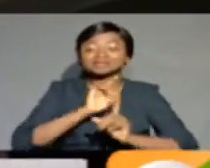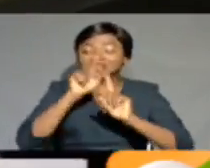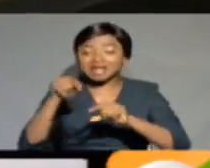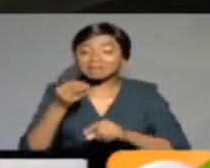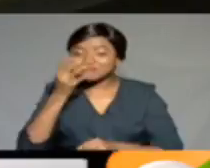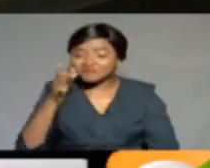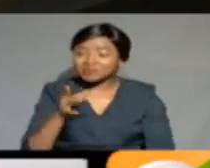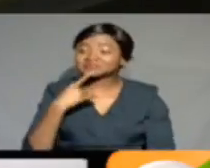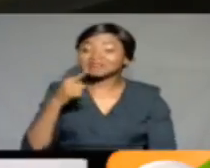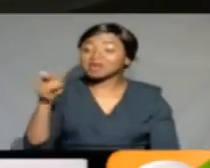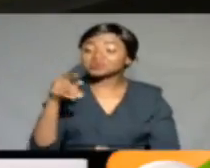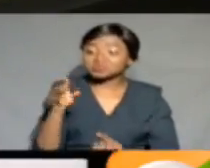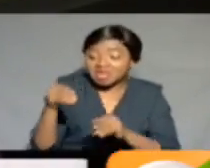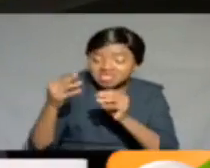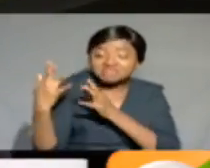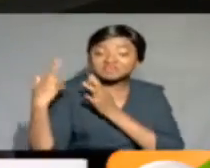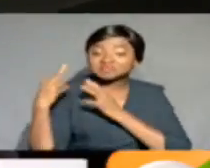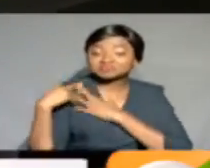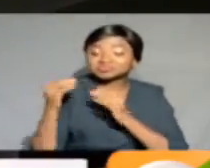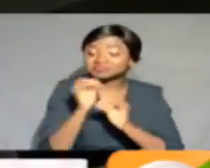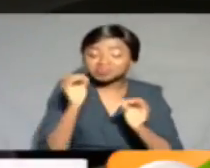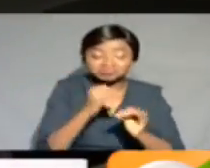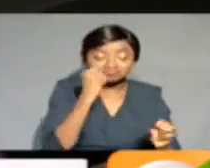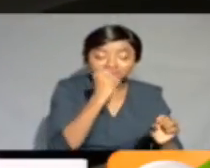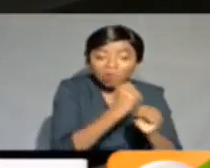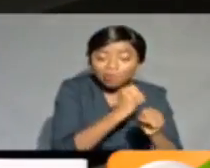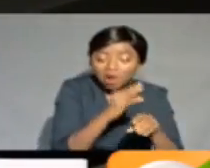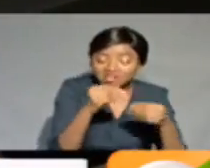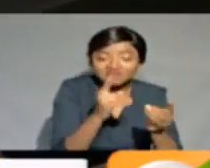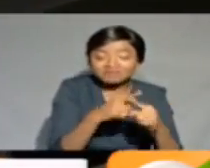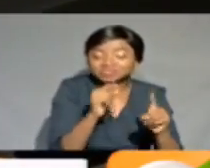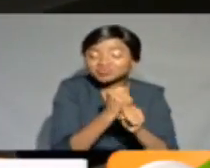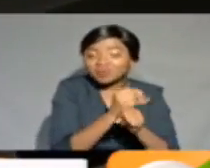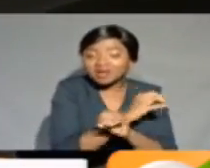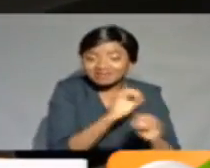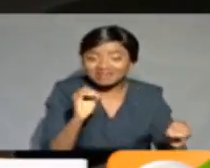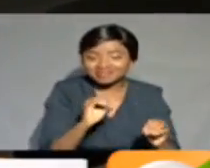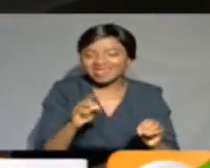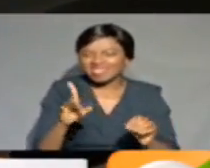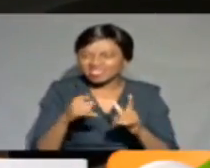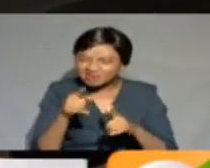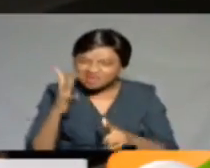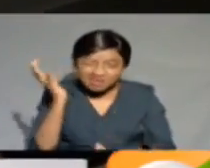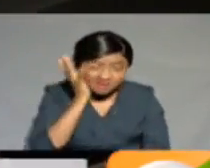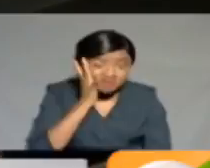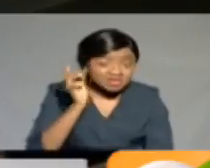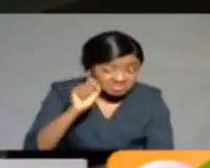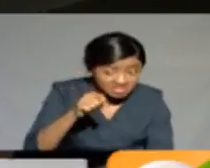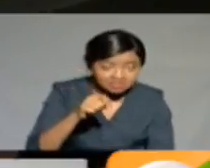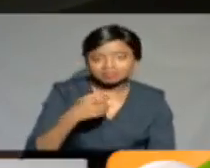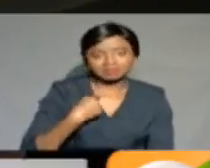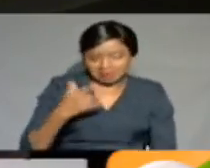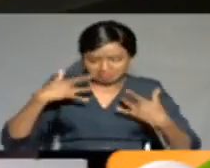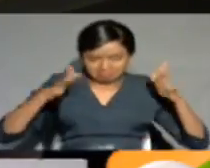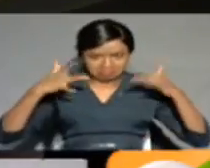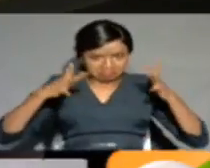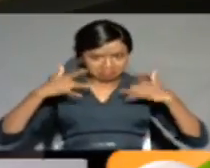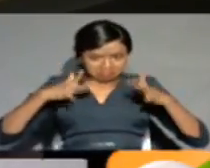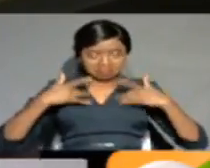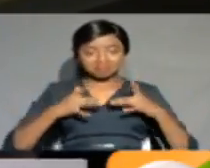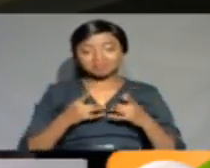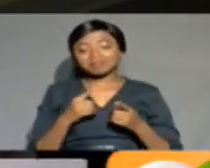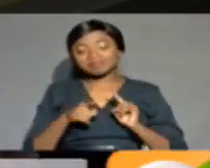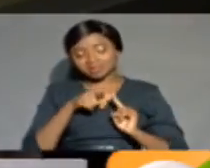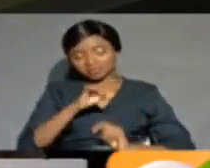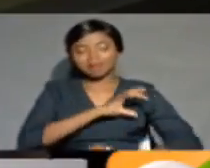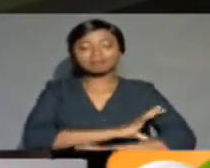report that you didn't do the duty, but will deny he did anything. So the school authority does not understand. The captains